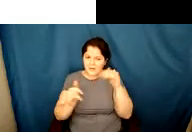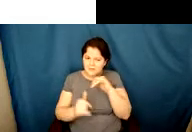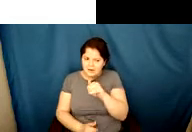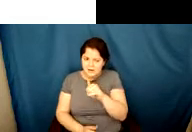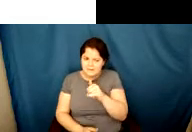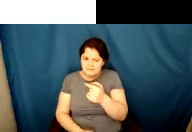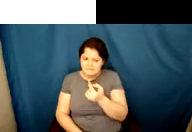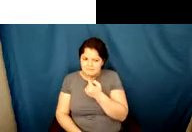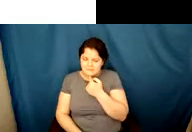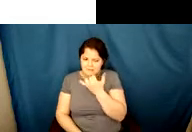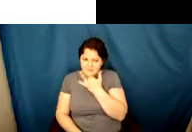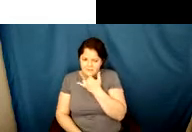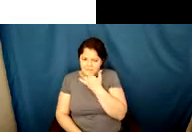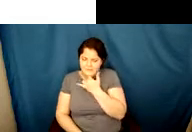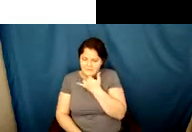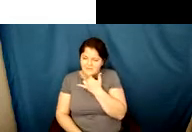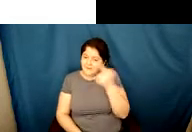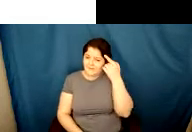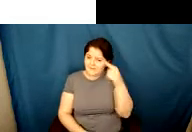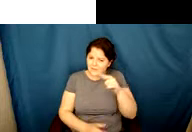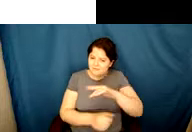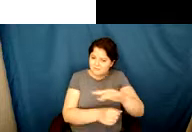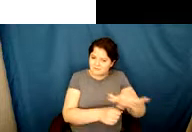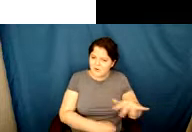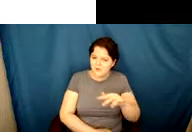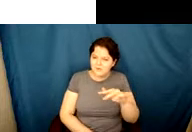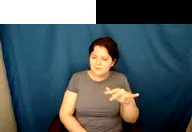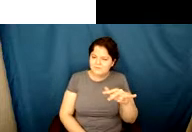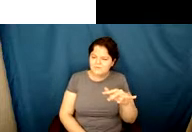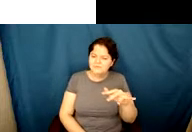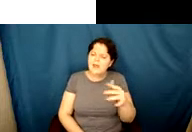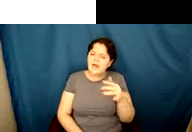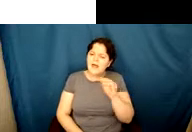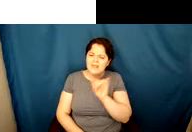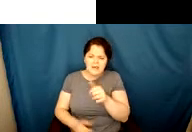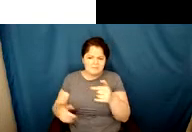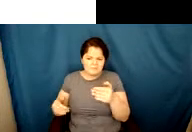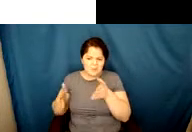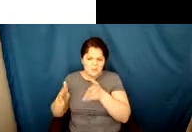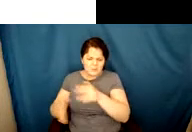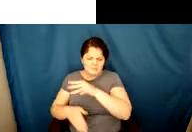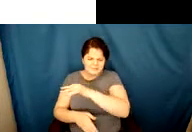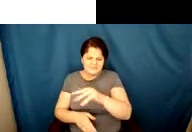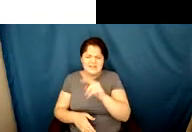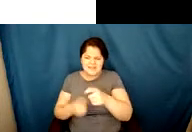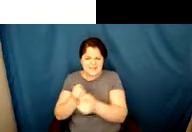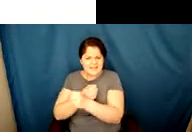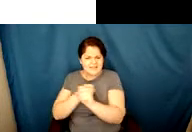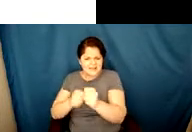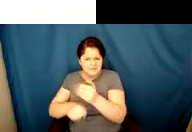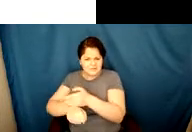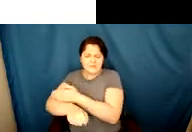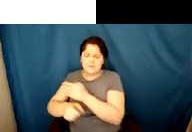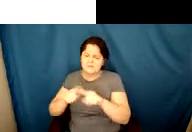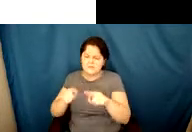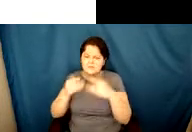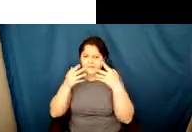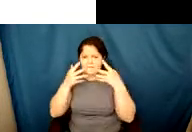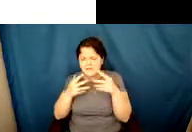when I say the borough, that we make that crossing safe. We just have to, unfortunately, follow